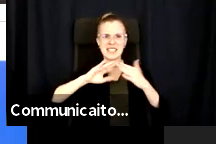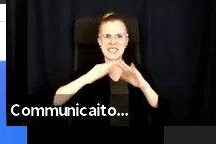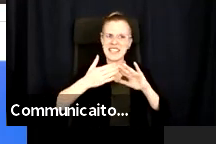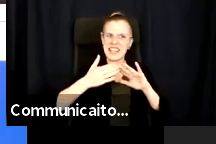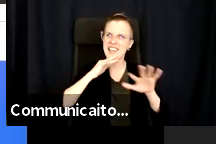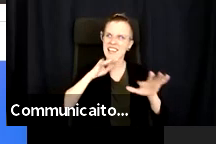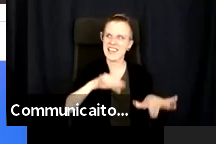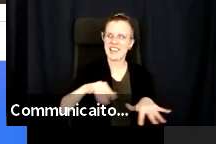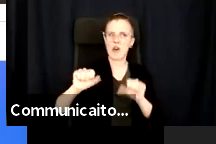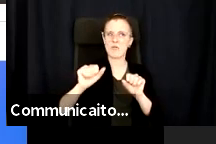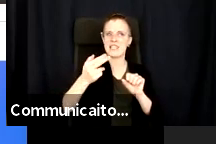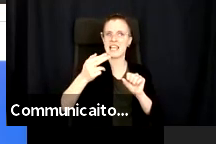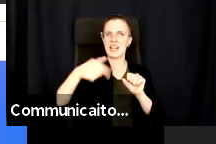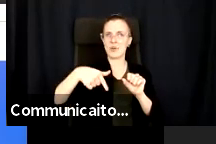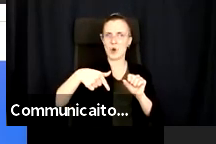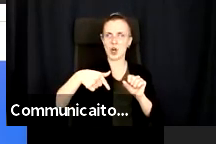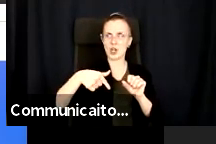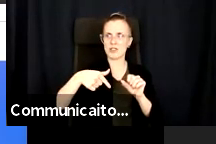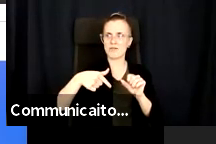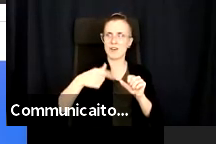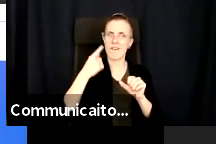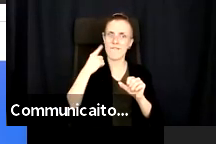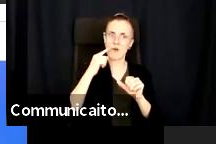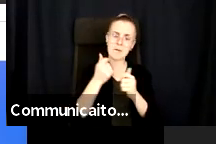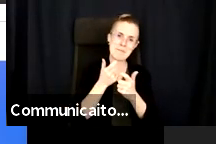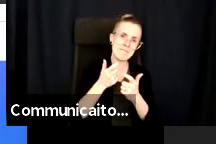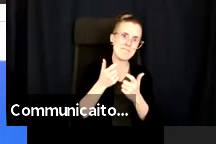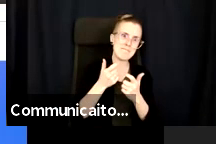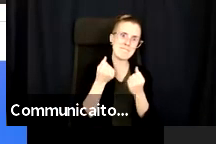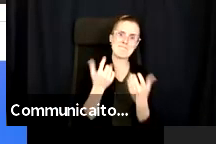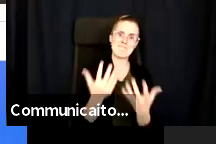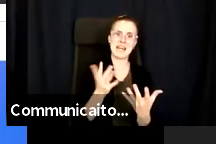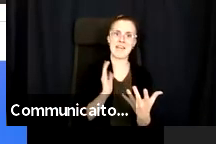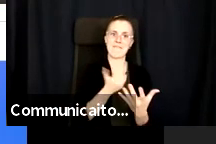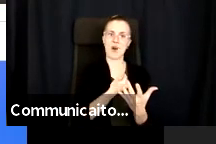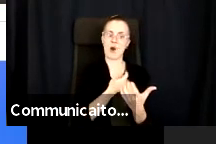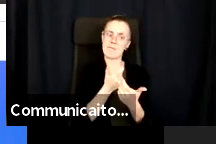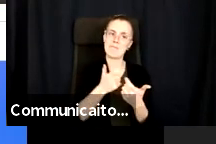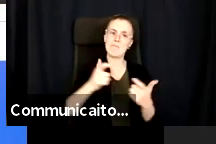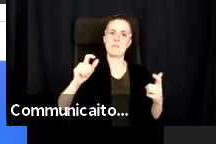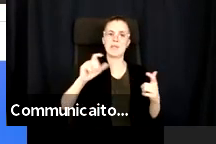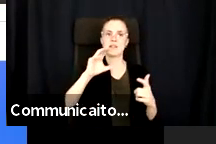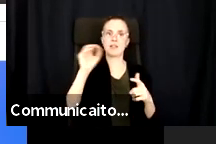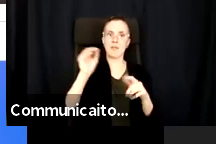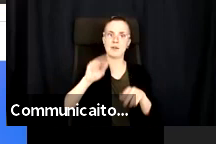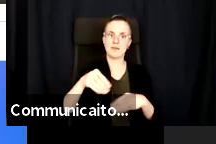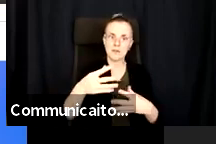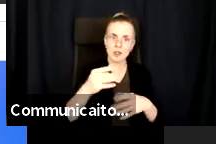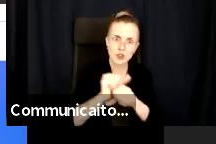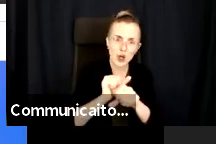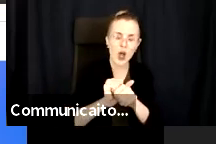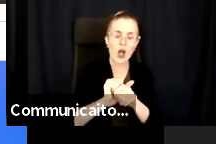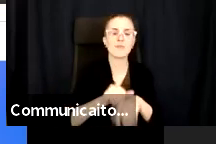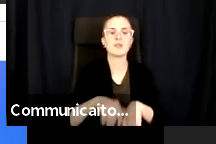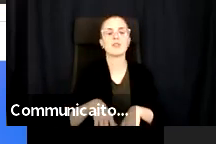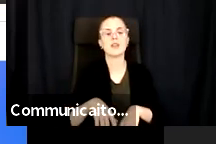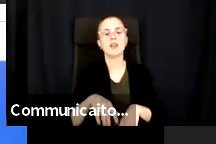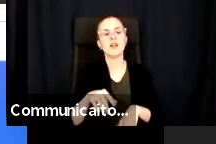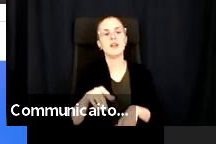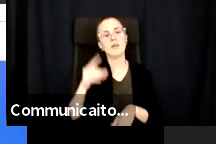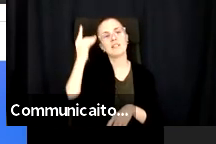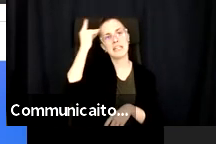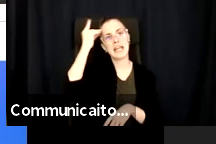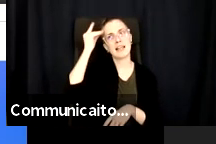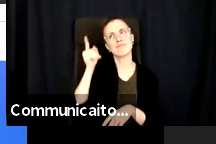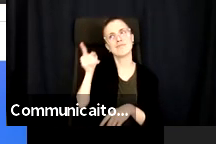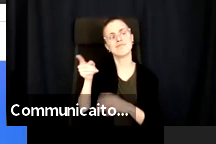state's biggest employers. And Dallas has decided to put its best foot forward by serving as an example